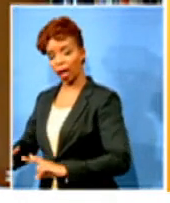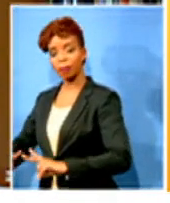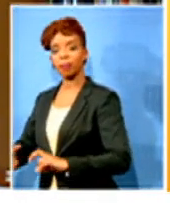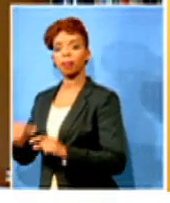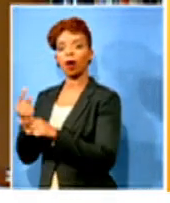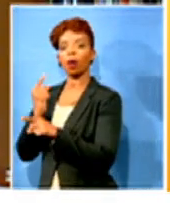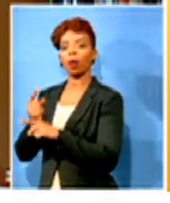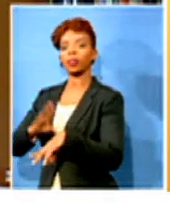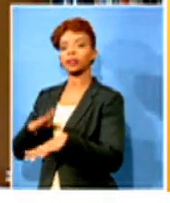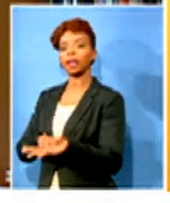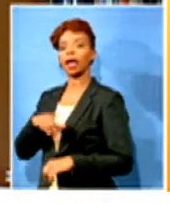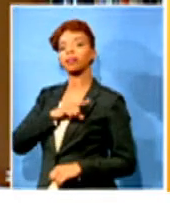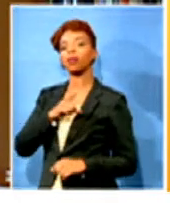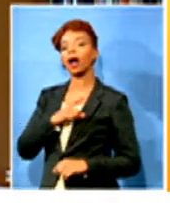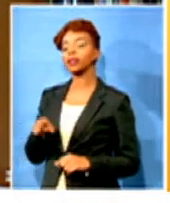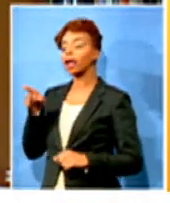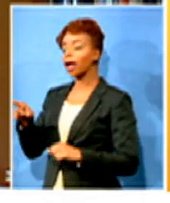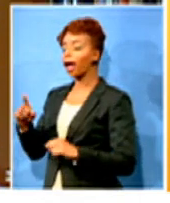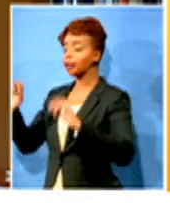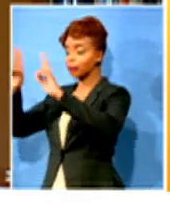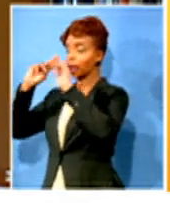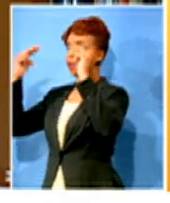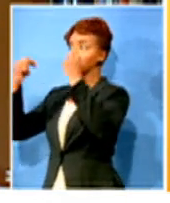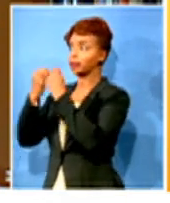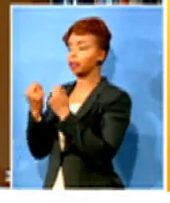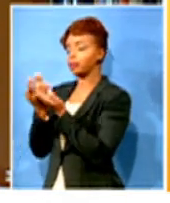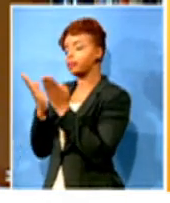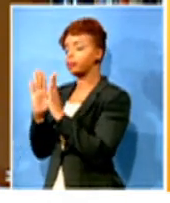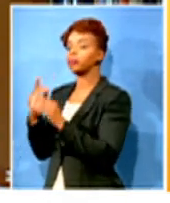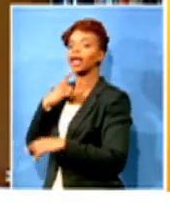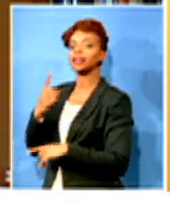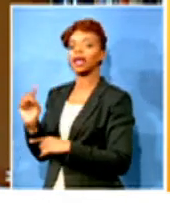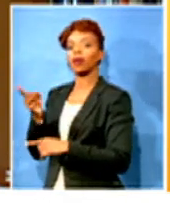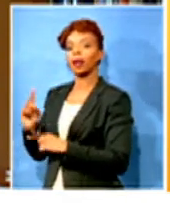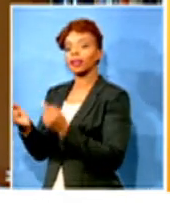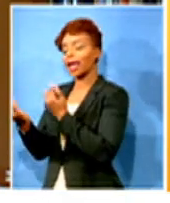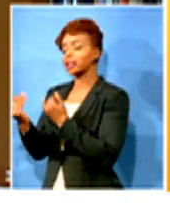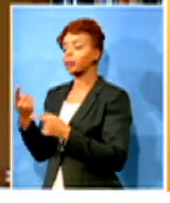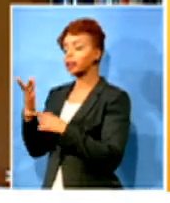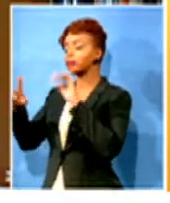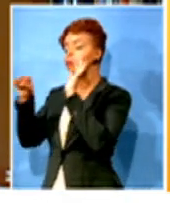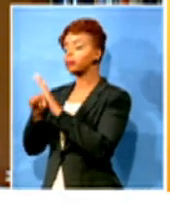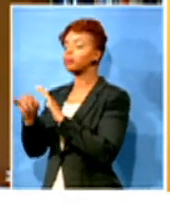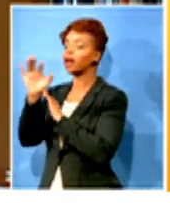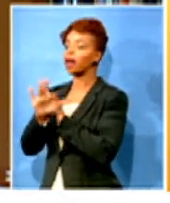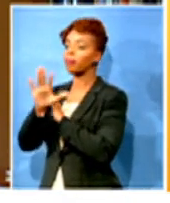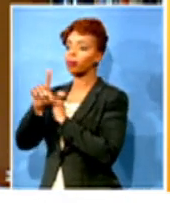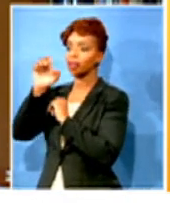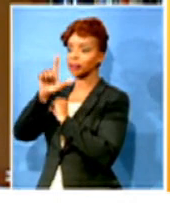Treasury confirming that they expect the budget deficit to be around 710 billion rand for